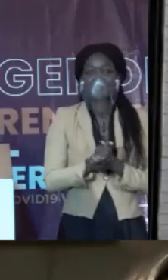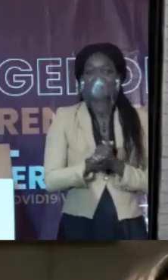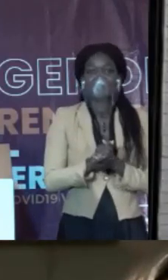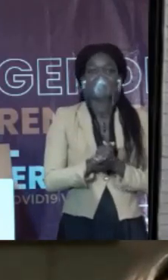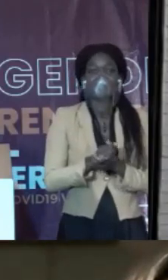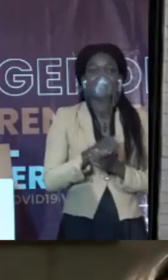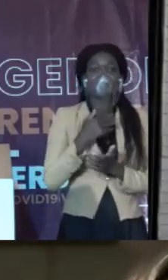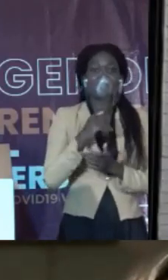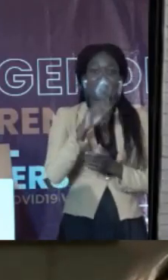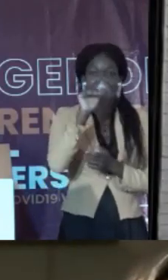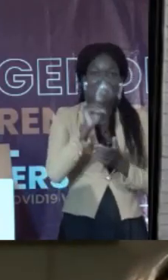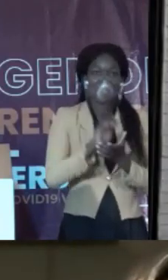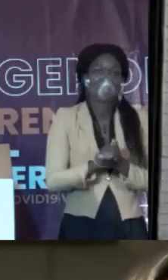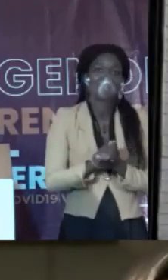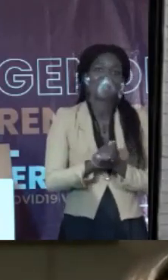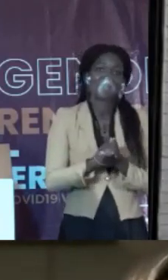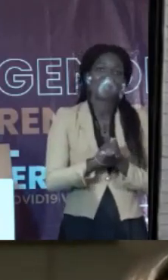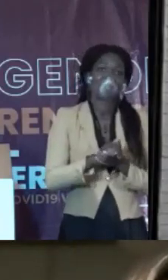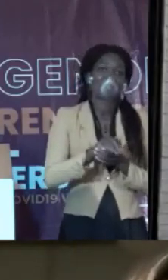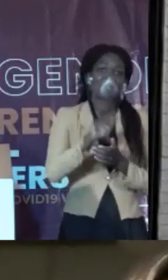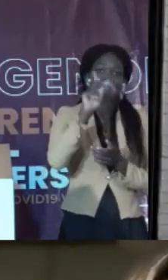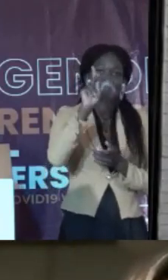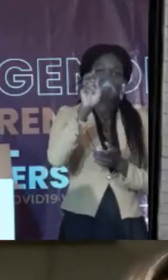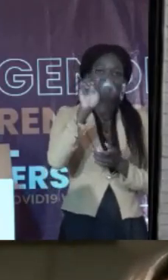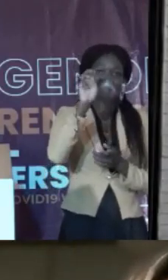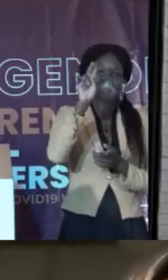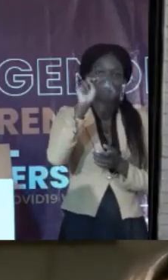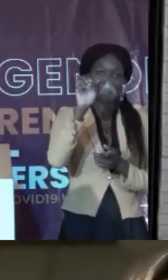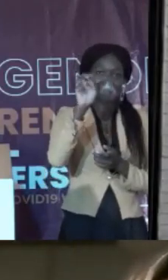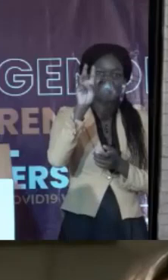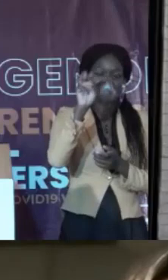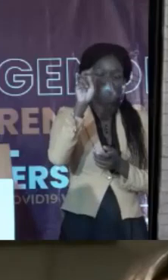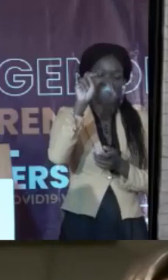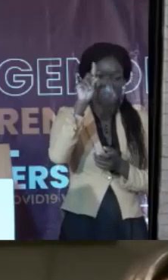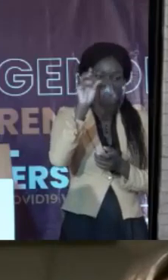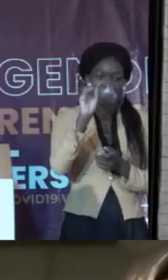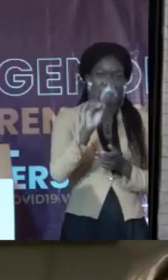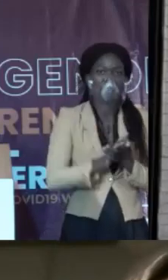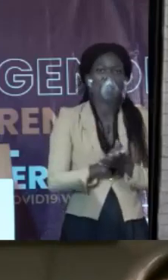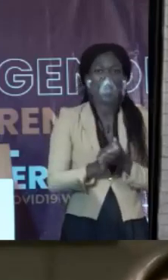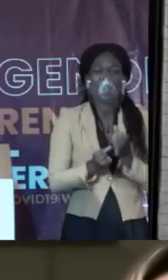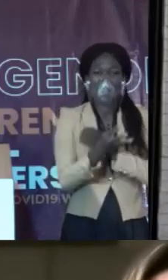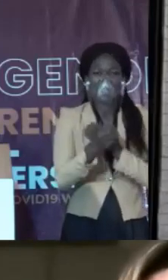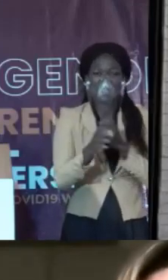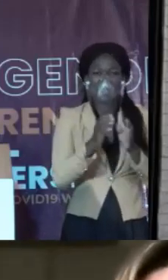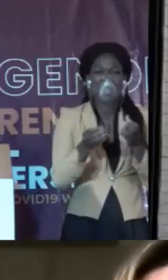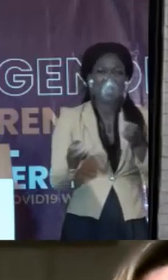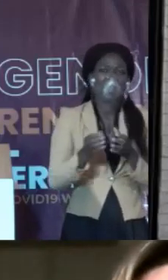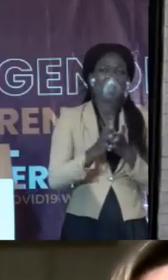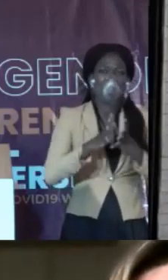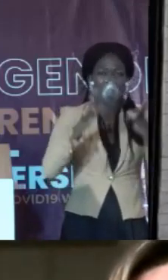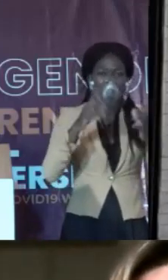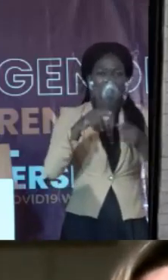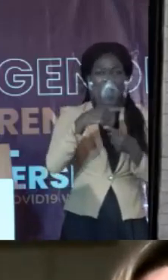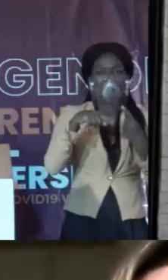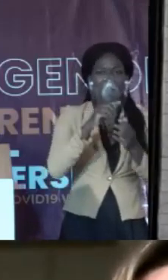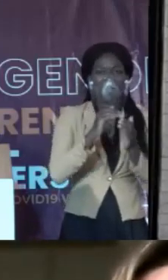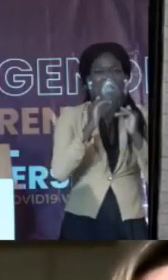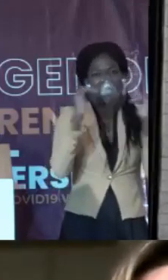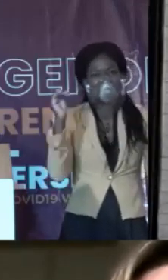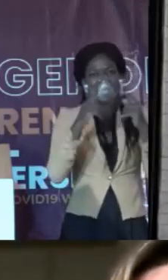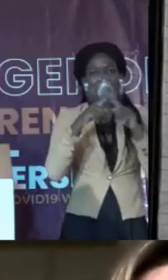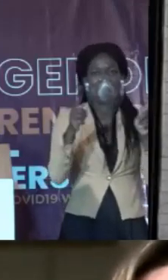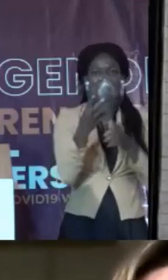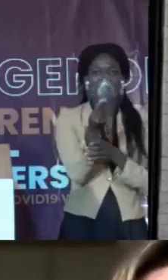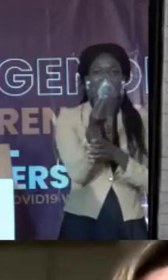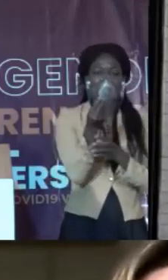Honorable Bohoro Kenewando. She's going to share more about gendered financial investments. I think